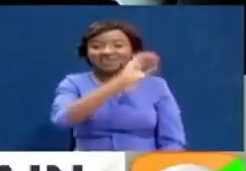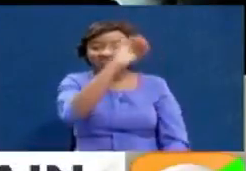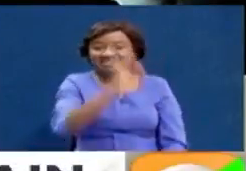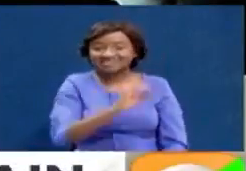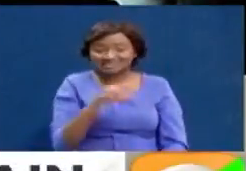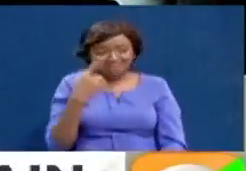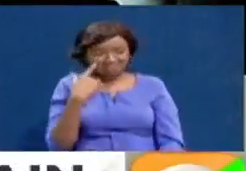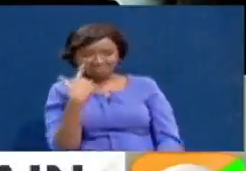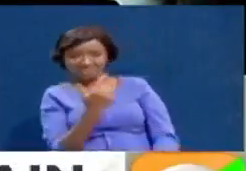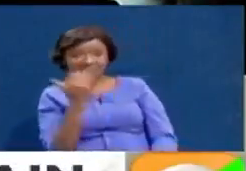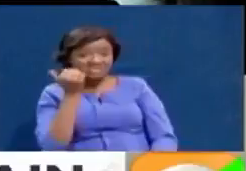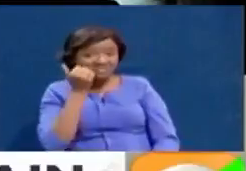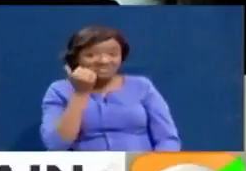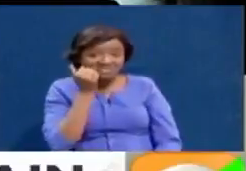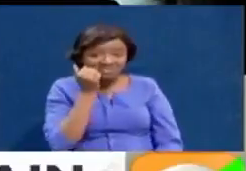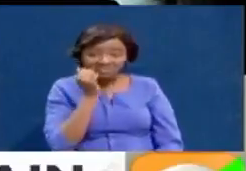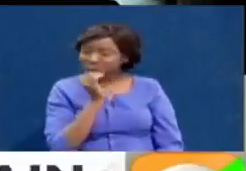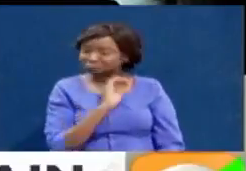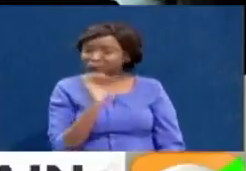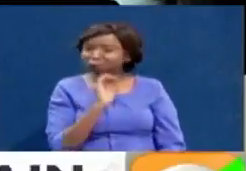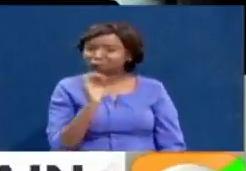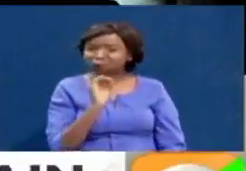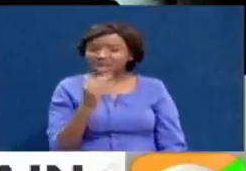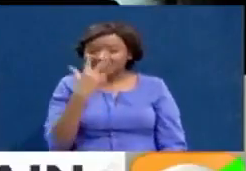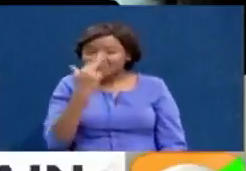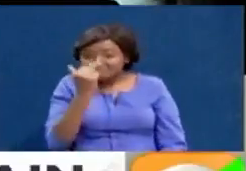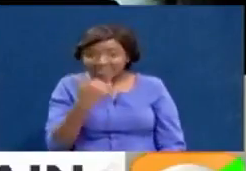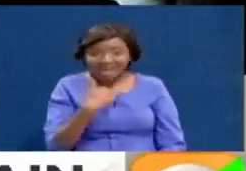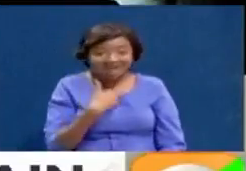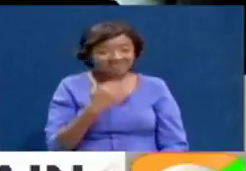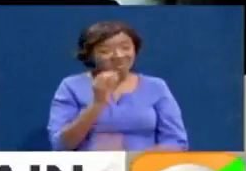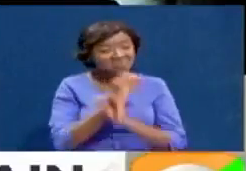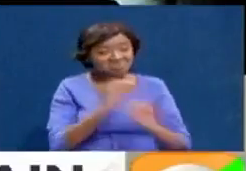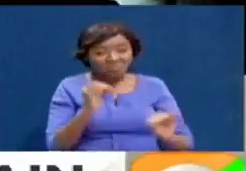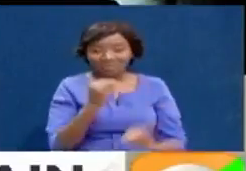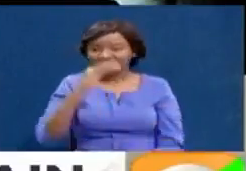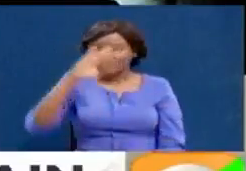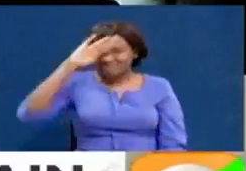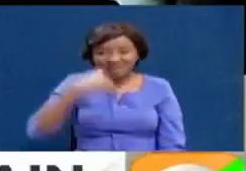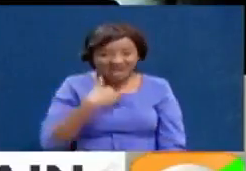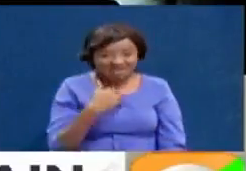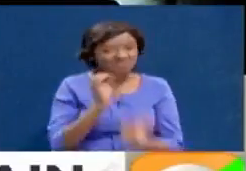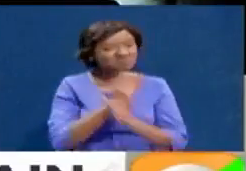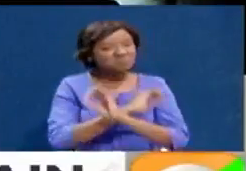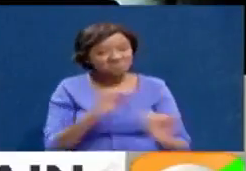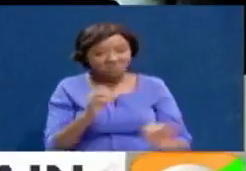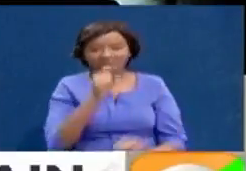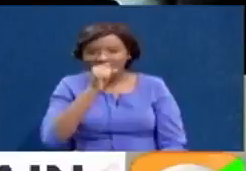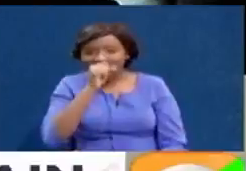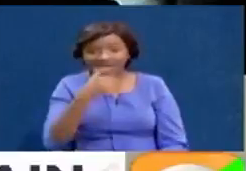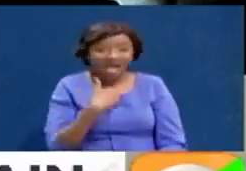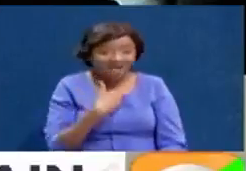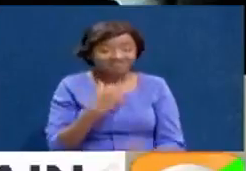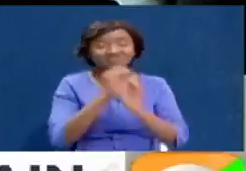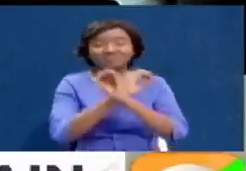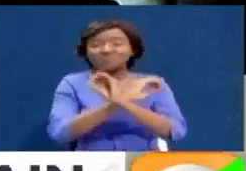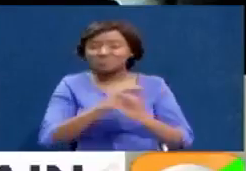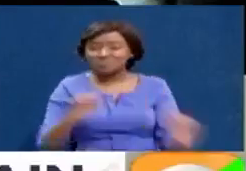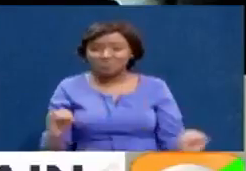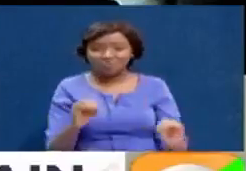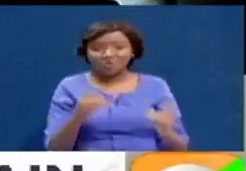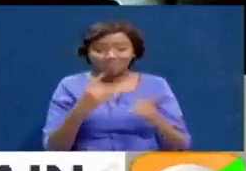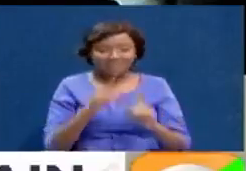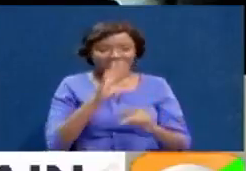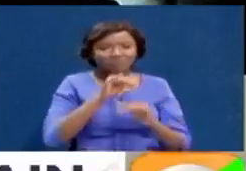three quarters, showed no symptoms and thus stood little chance of ever being picked without tracing of